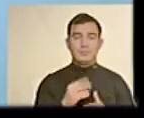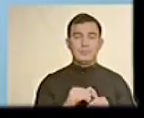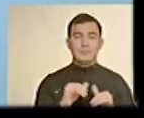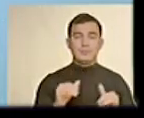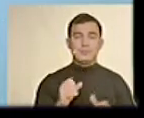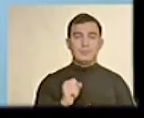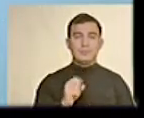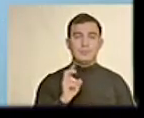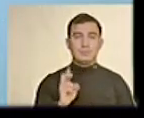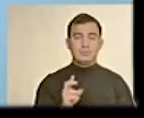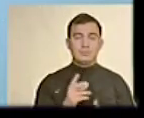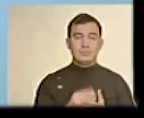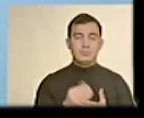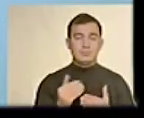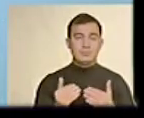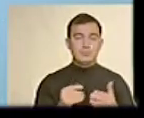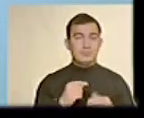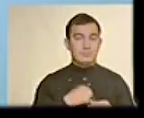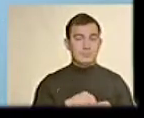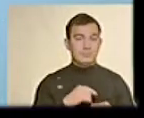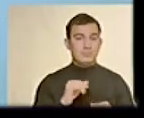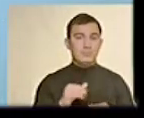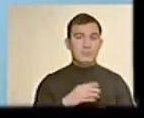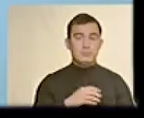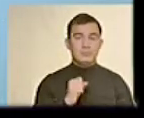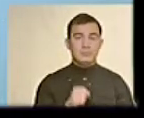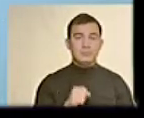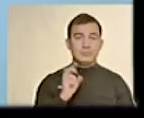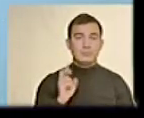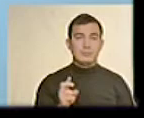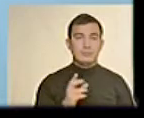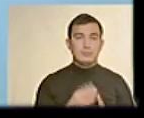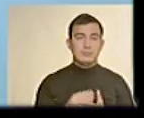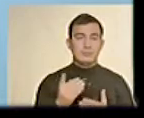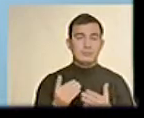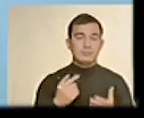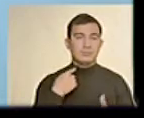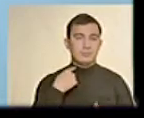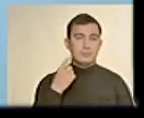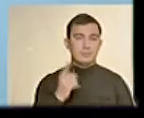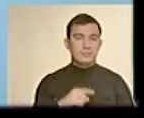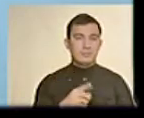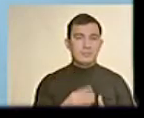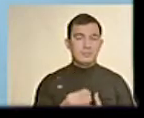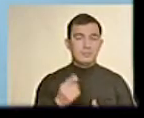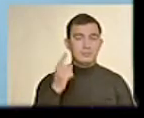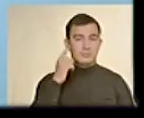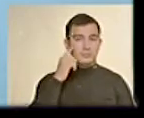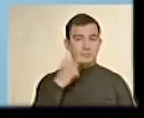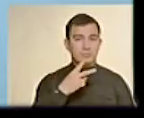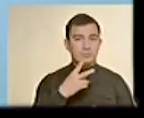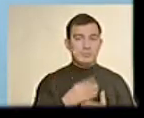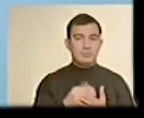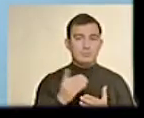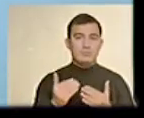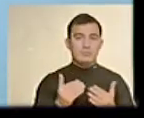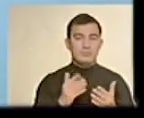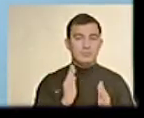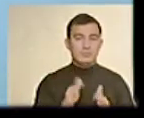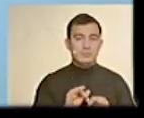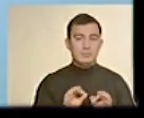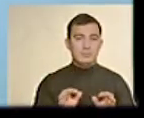a ko'paytirilgan b. Buni a va b sonlarining ko'paytmasining ikkilangani deb o'qiymiz.